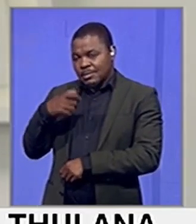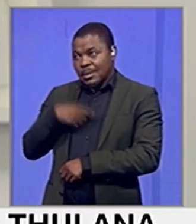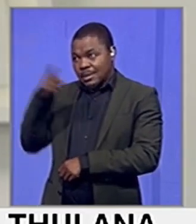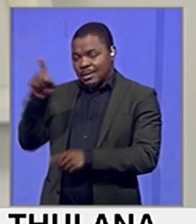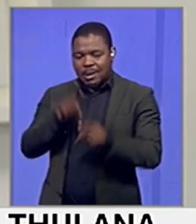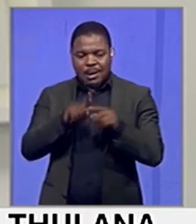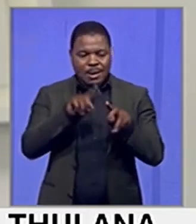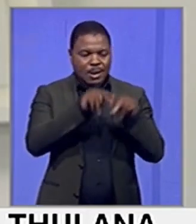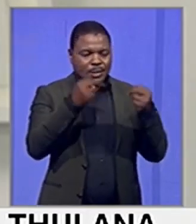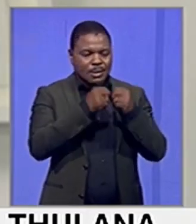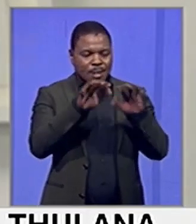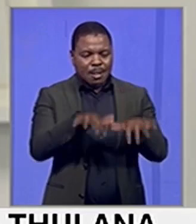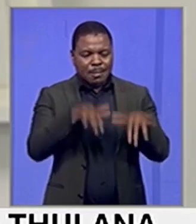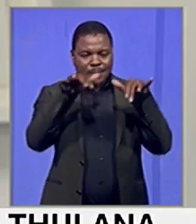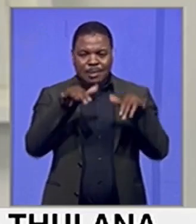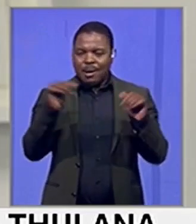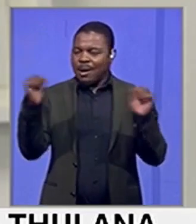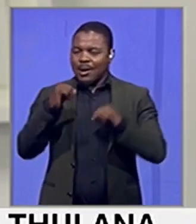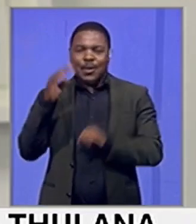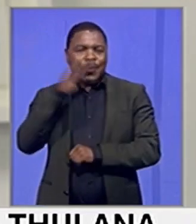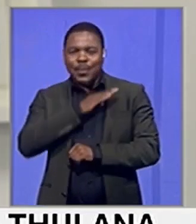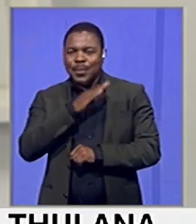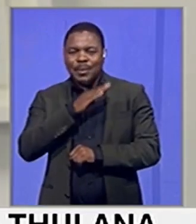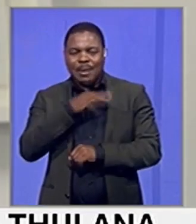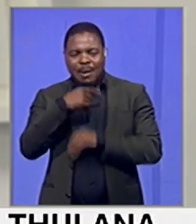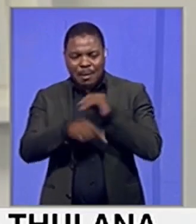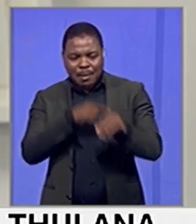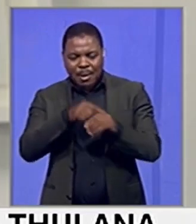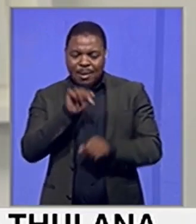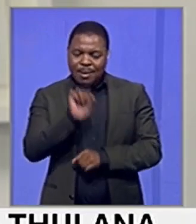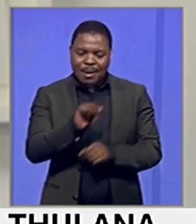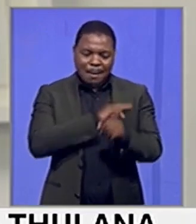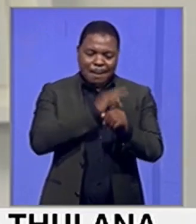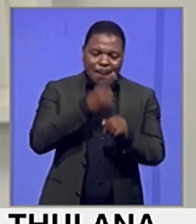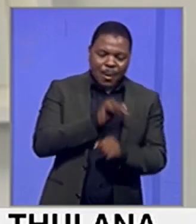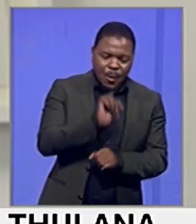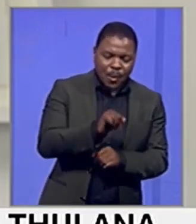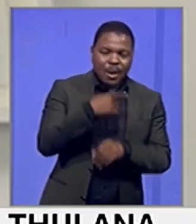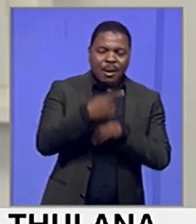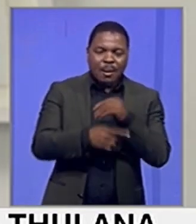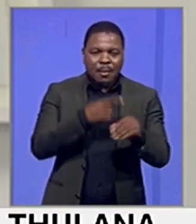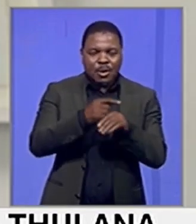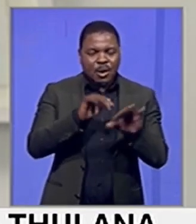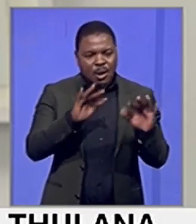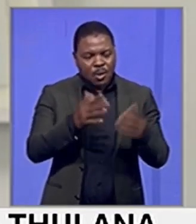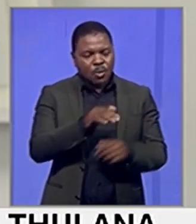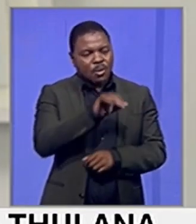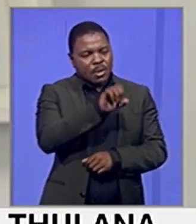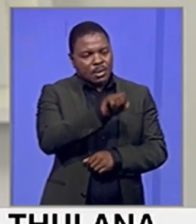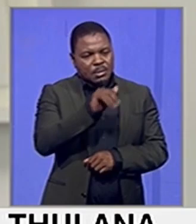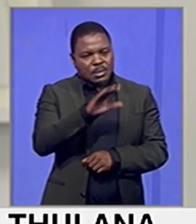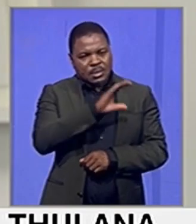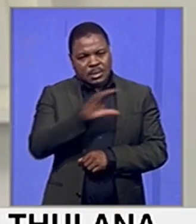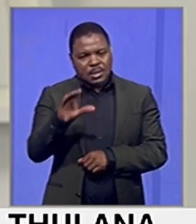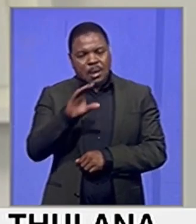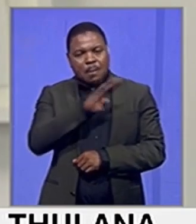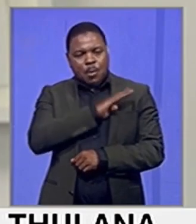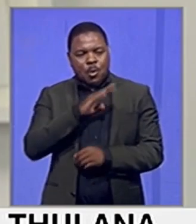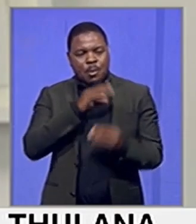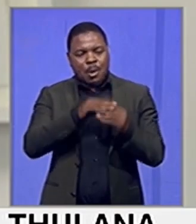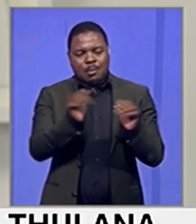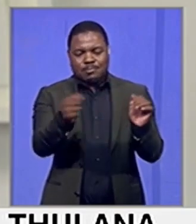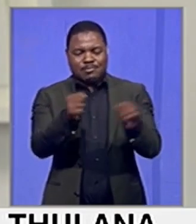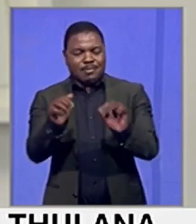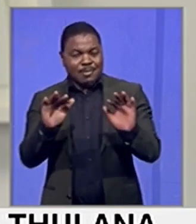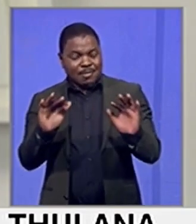be agreeing as to what the powers of the National Assembly are with respect to the appointment of SABC non-executive board members in